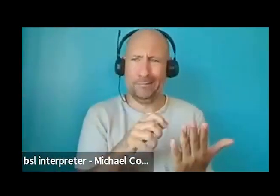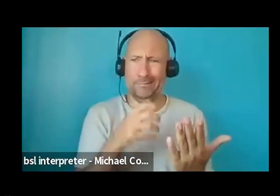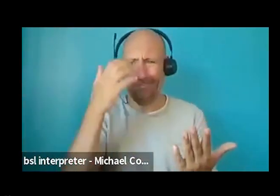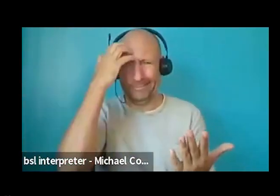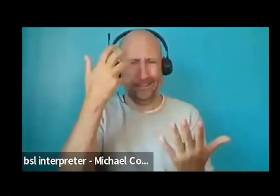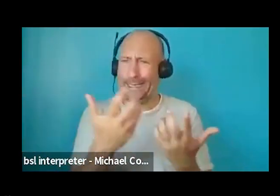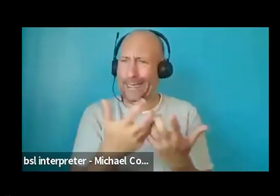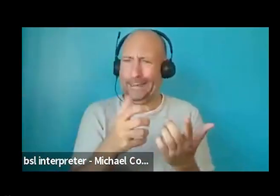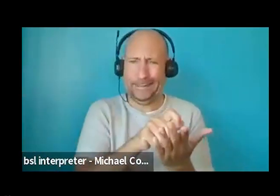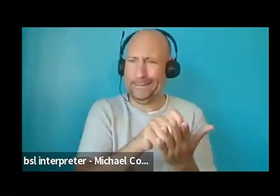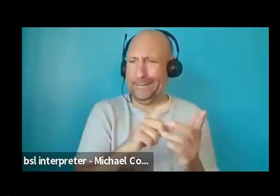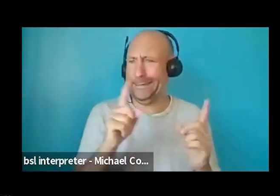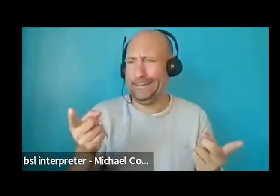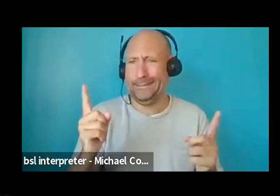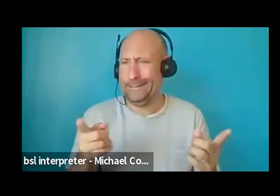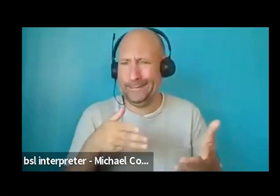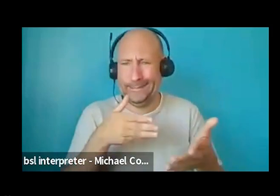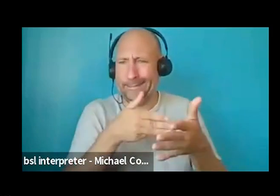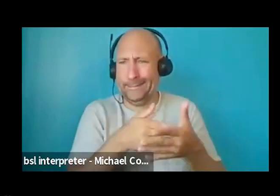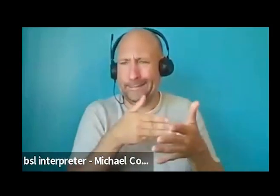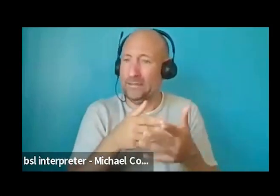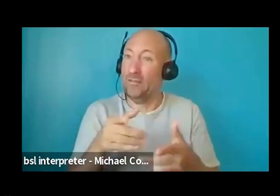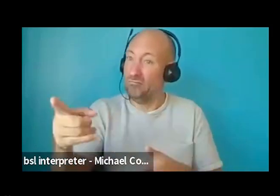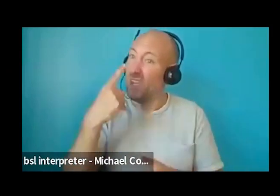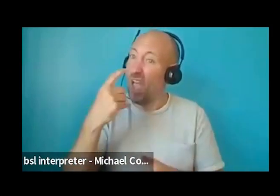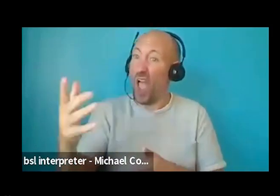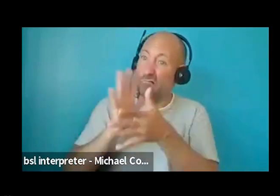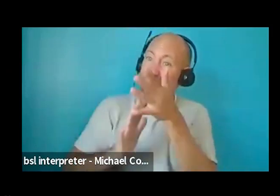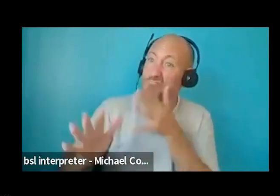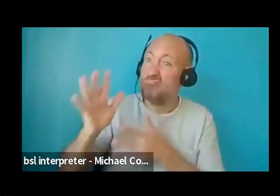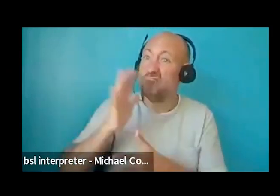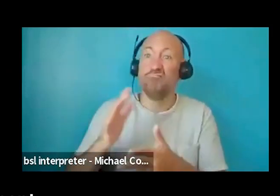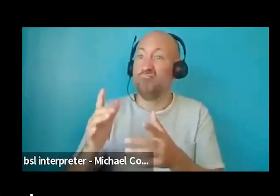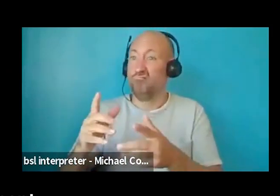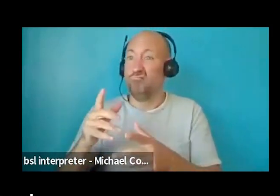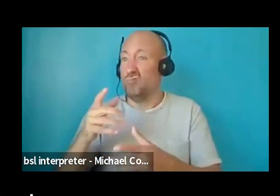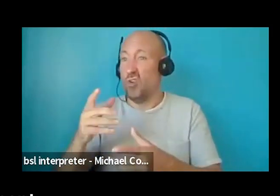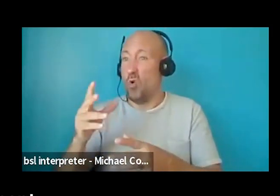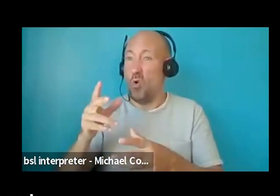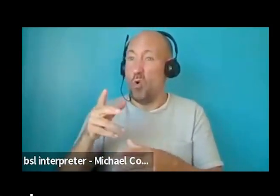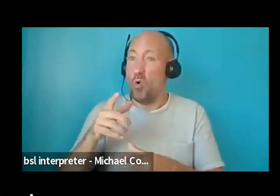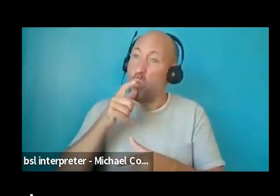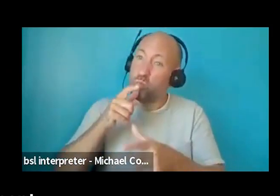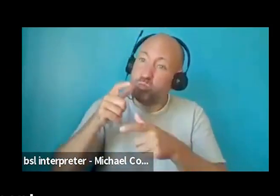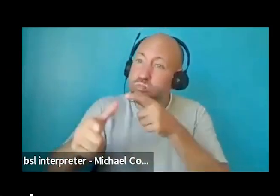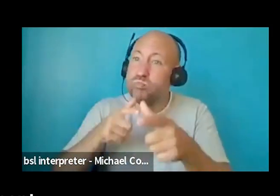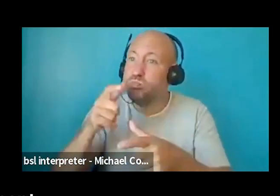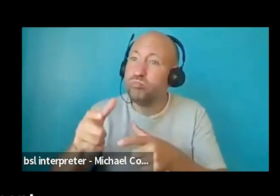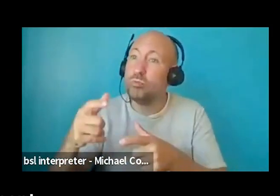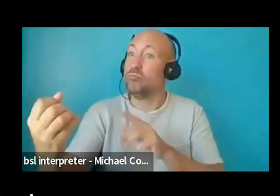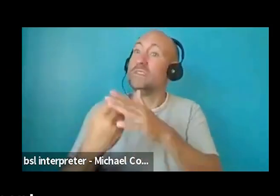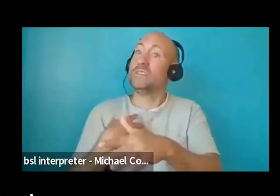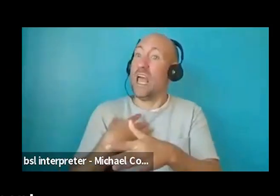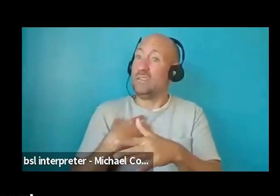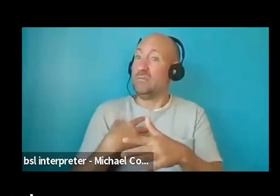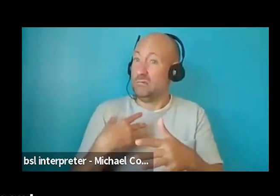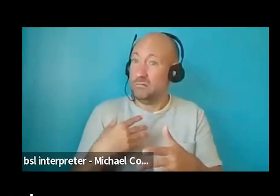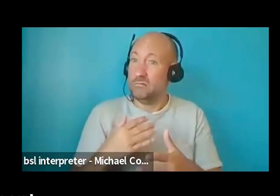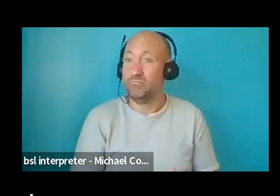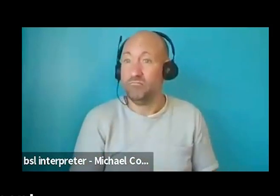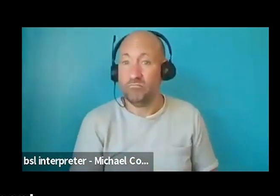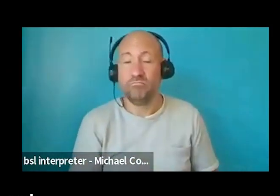we encourage you to answer the questions in the application form so that we can make a fair assessment of your proposal.